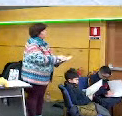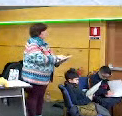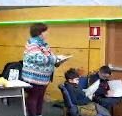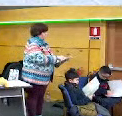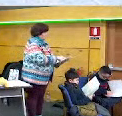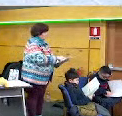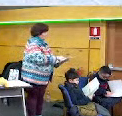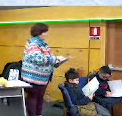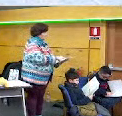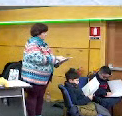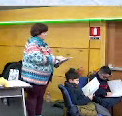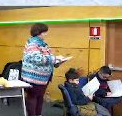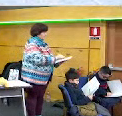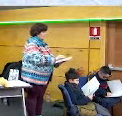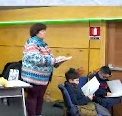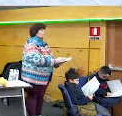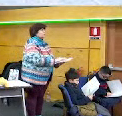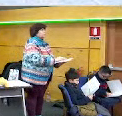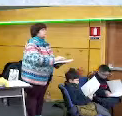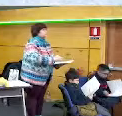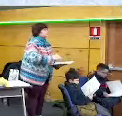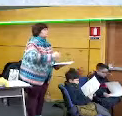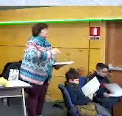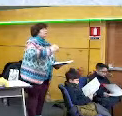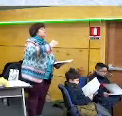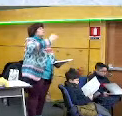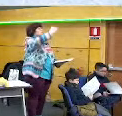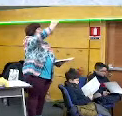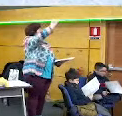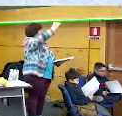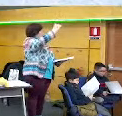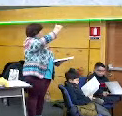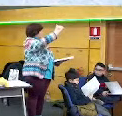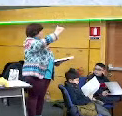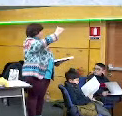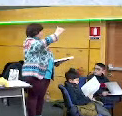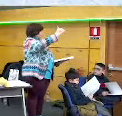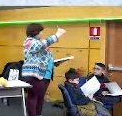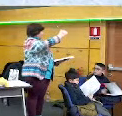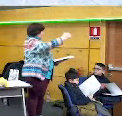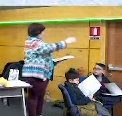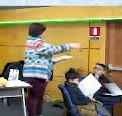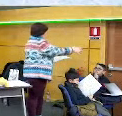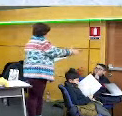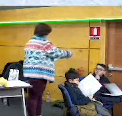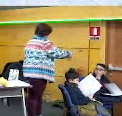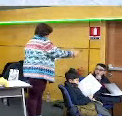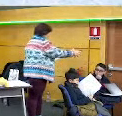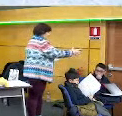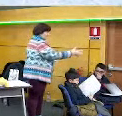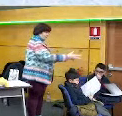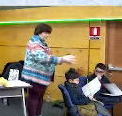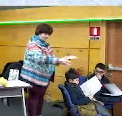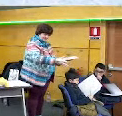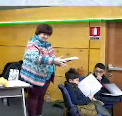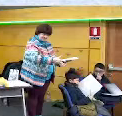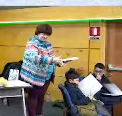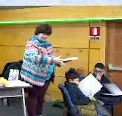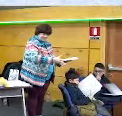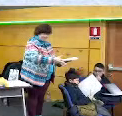when you're reading it, I want you to look up and look at your